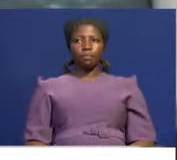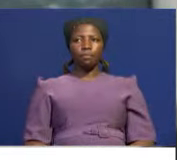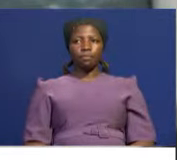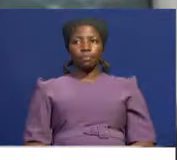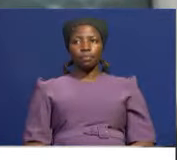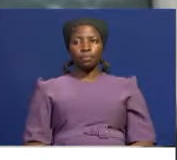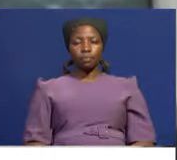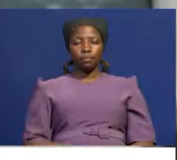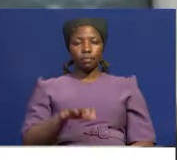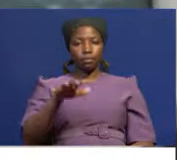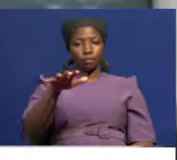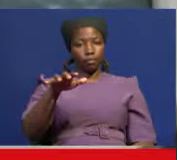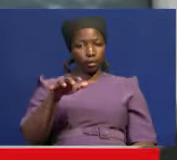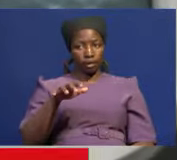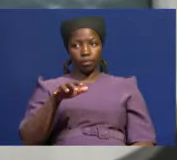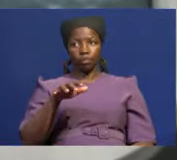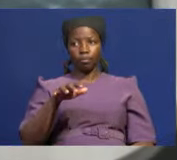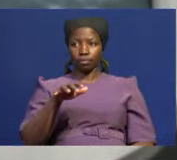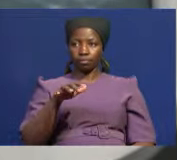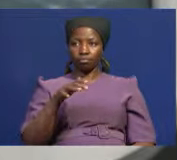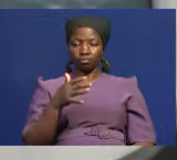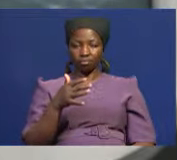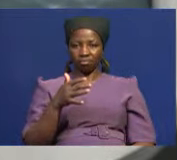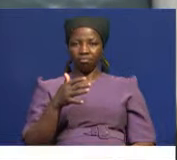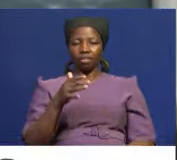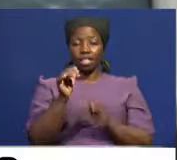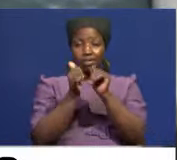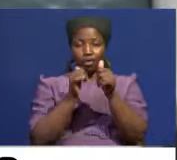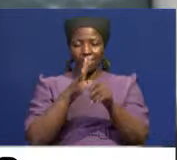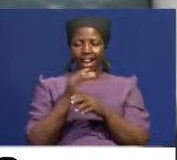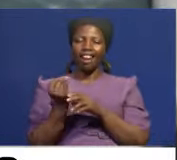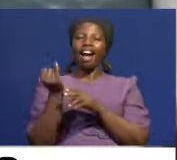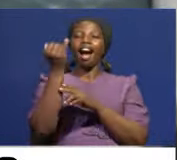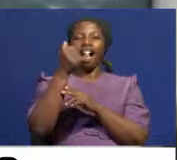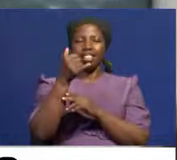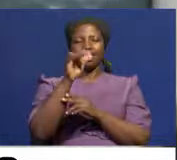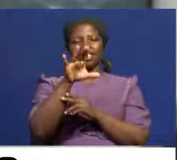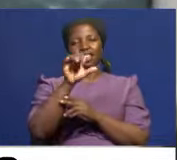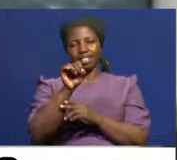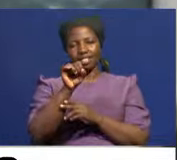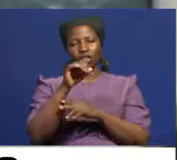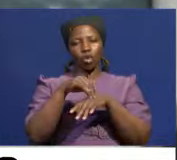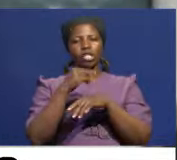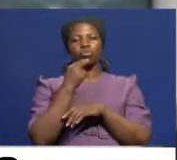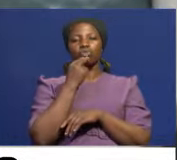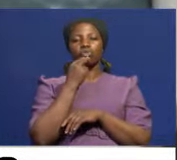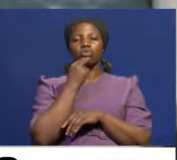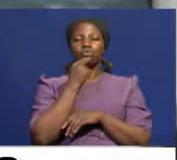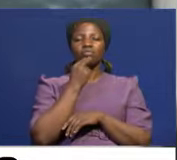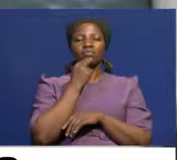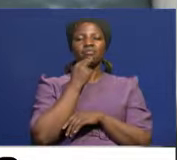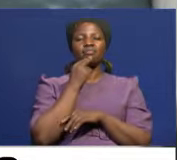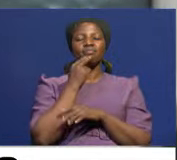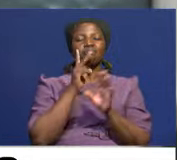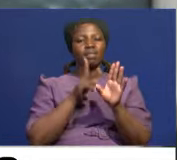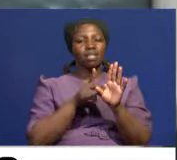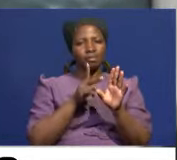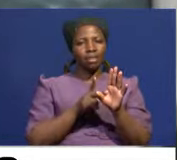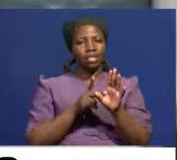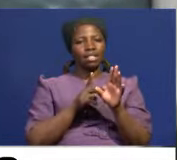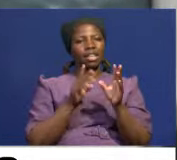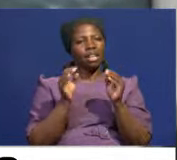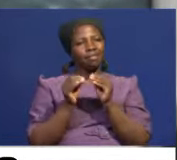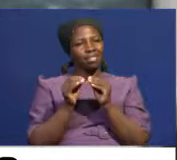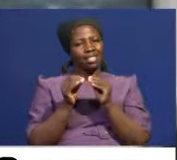Sports and Arts Cabinet Secretary Ababu Namwamba on Tuesday attended the inaugural Recording Academy Africa Steering Committee meeting